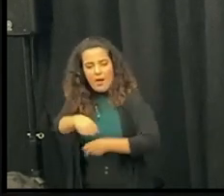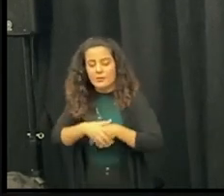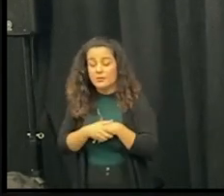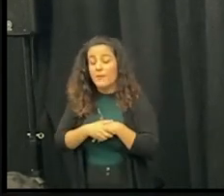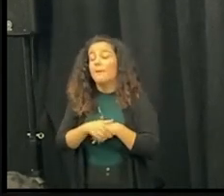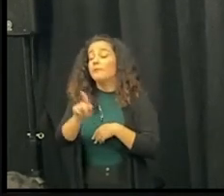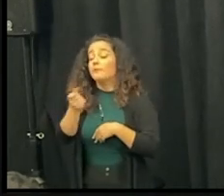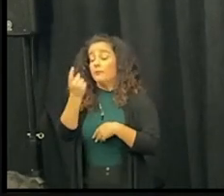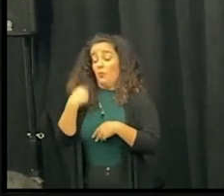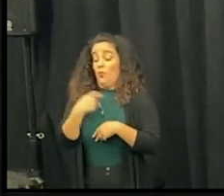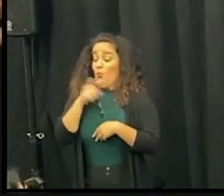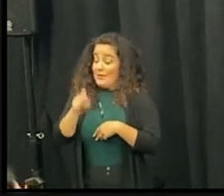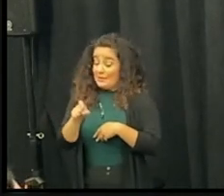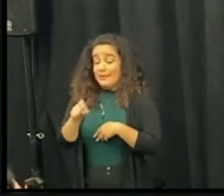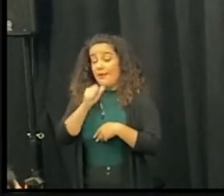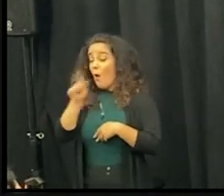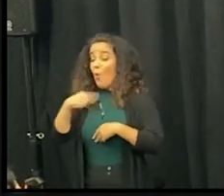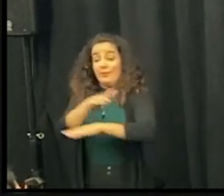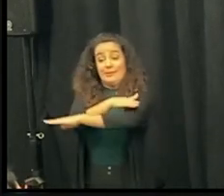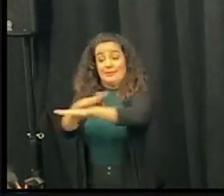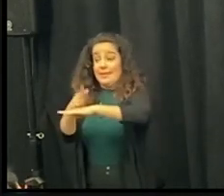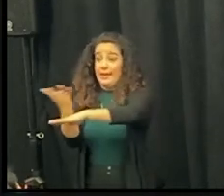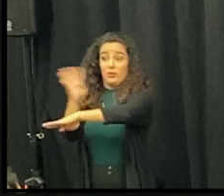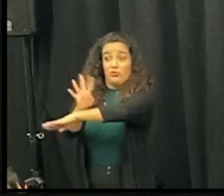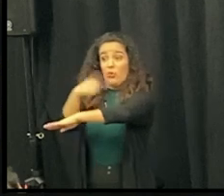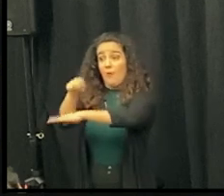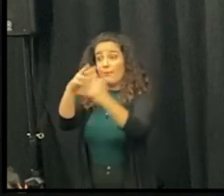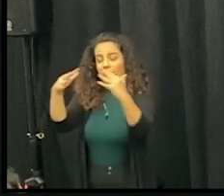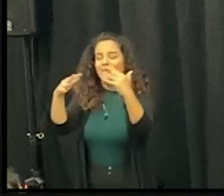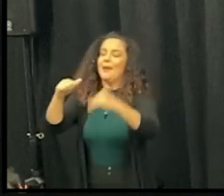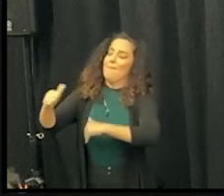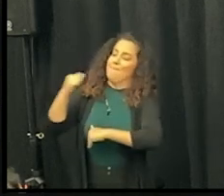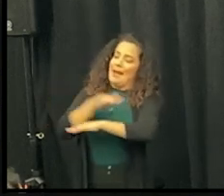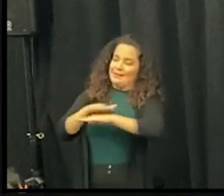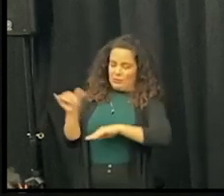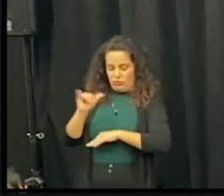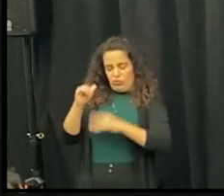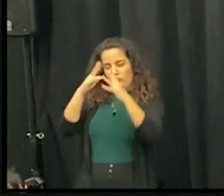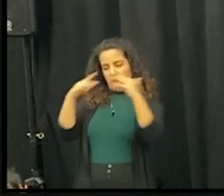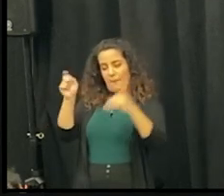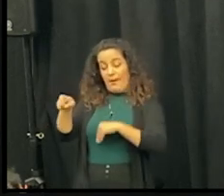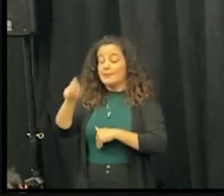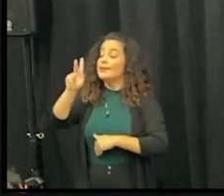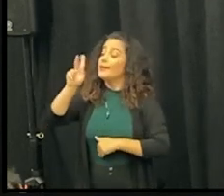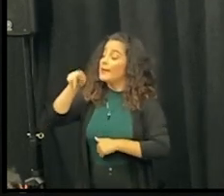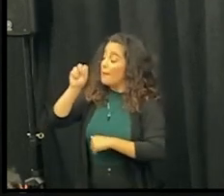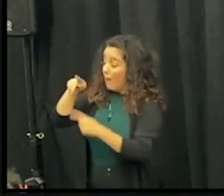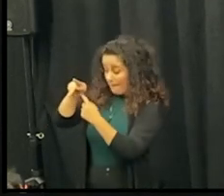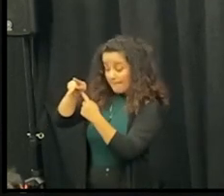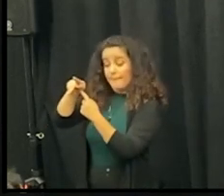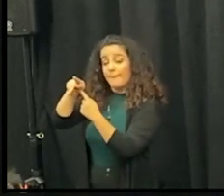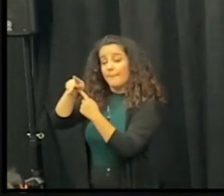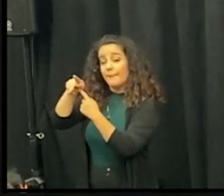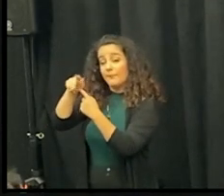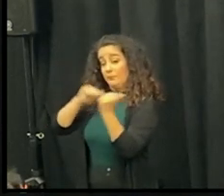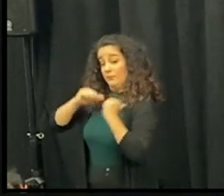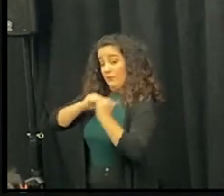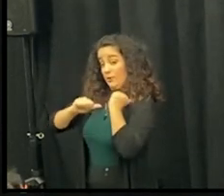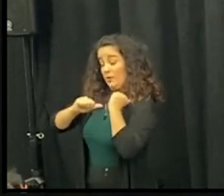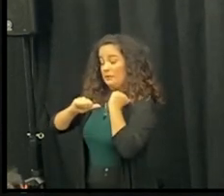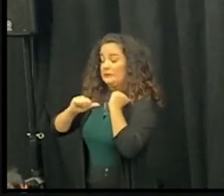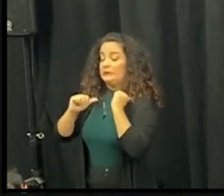diversity backstage, right, like off stage. And with K-pop, we ran into